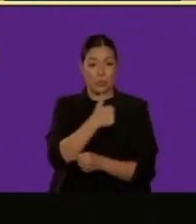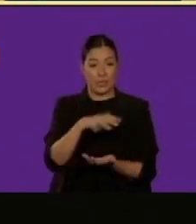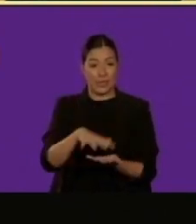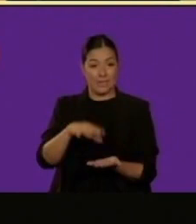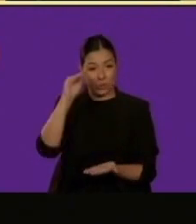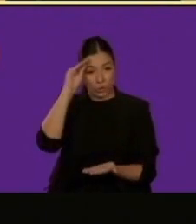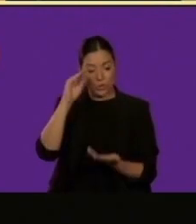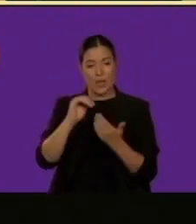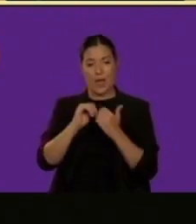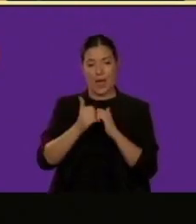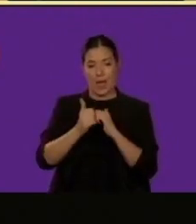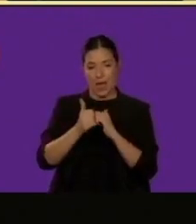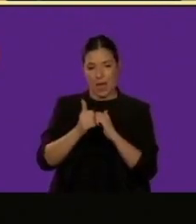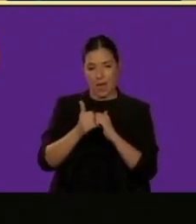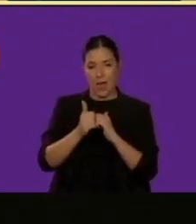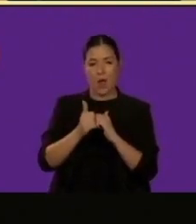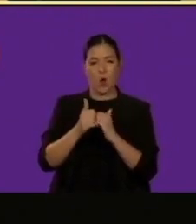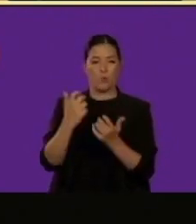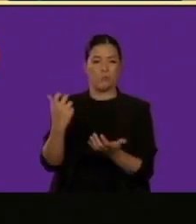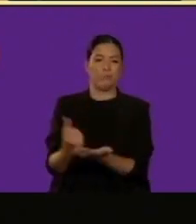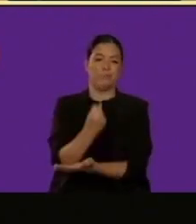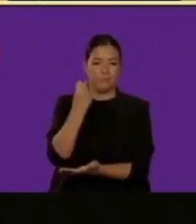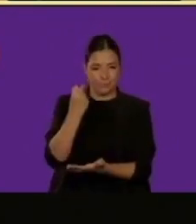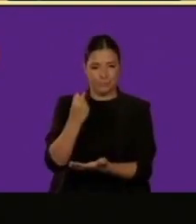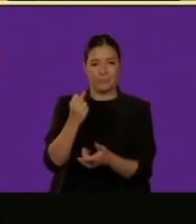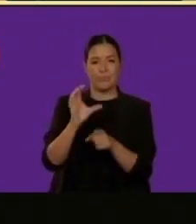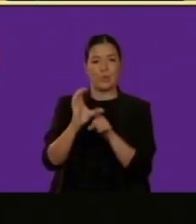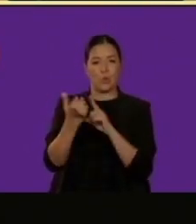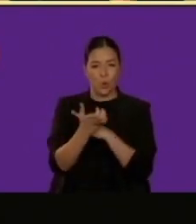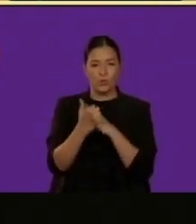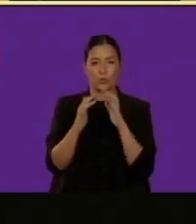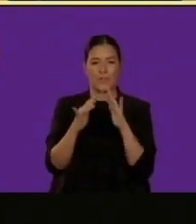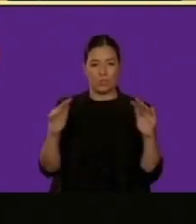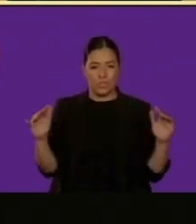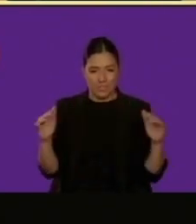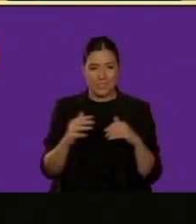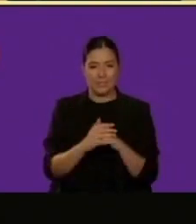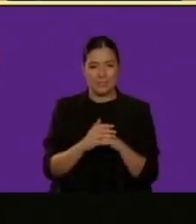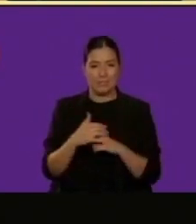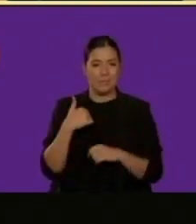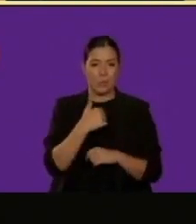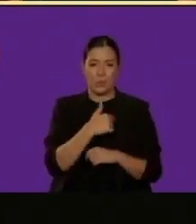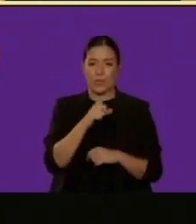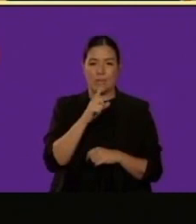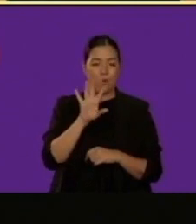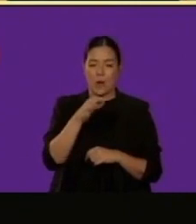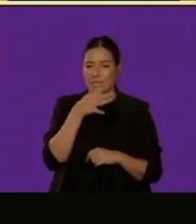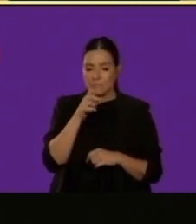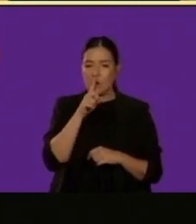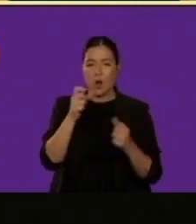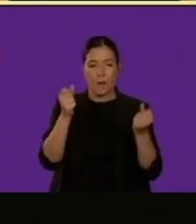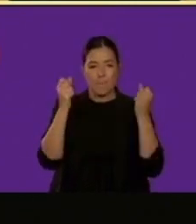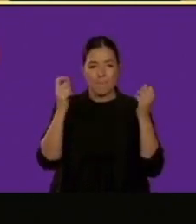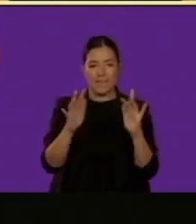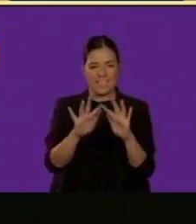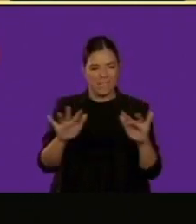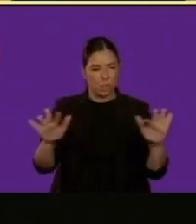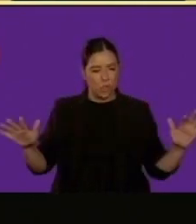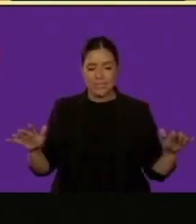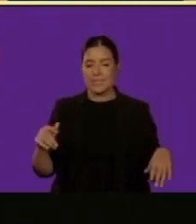What's important is that we promote that children from different countries and different cultures cooperate for a few